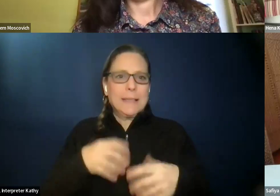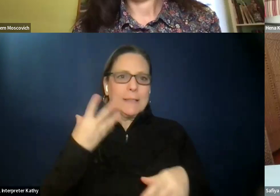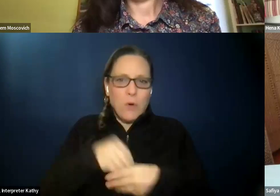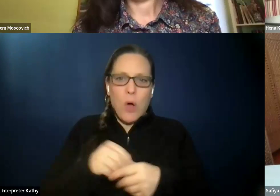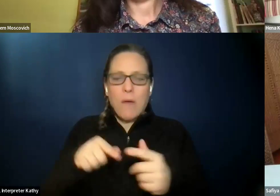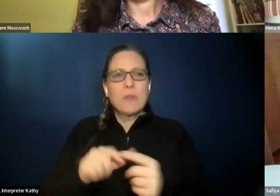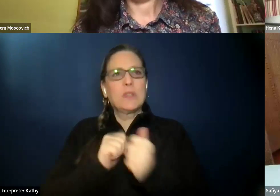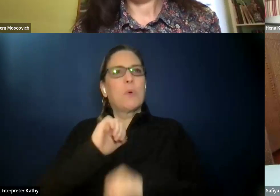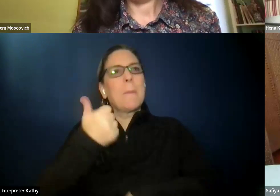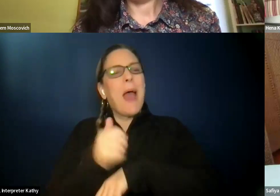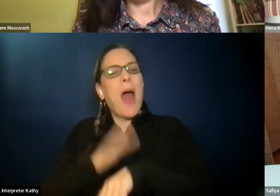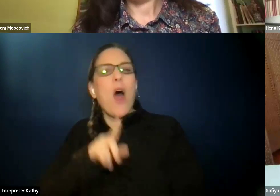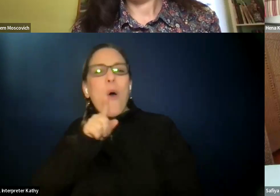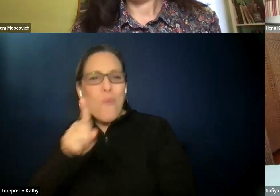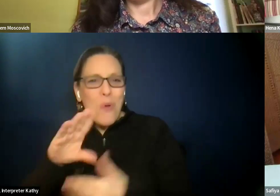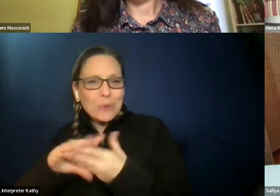a real story as well.